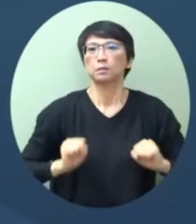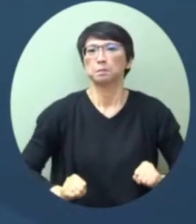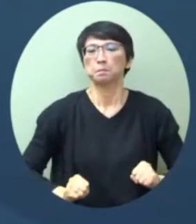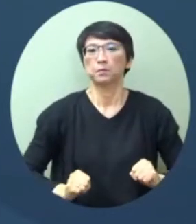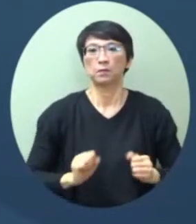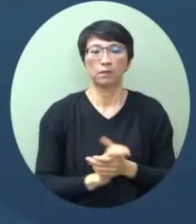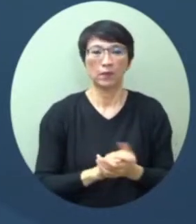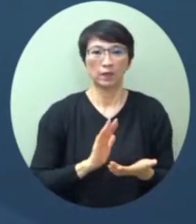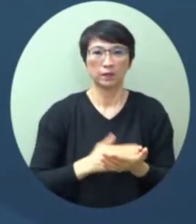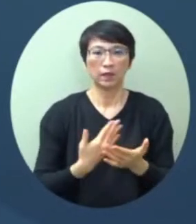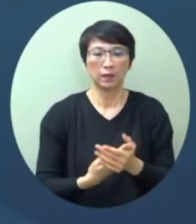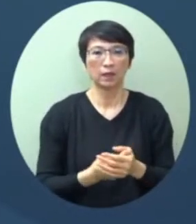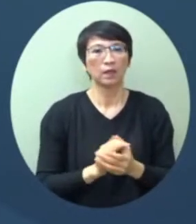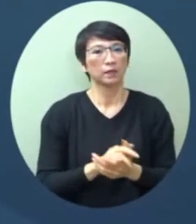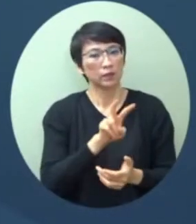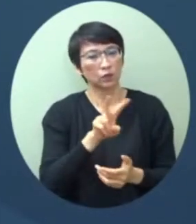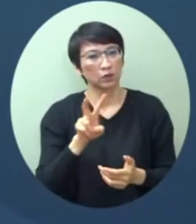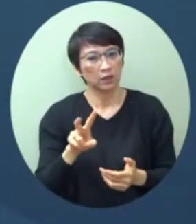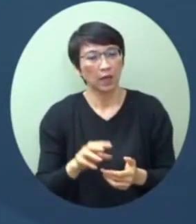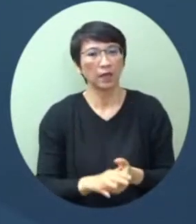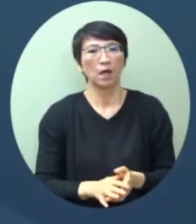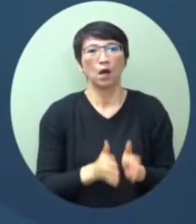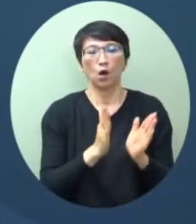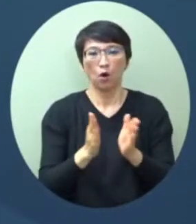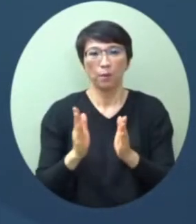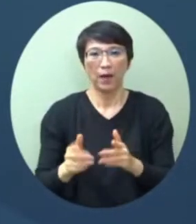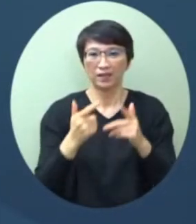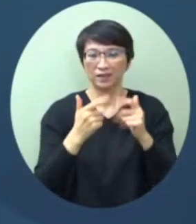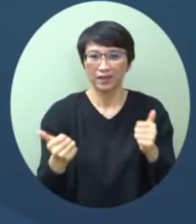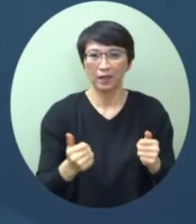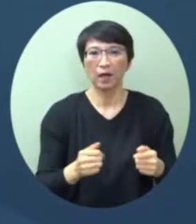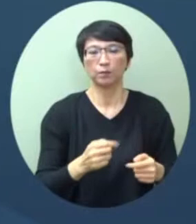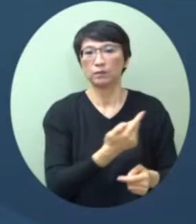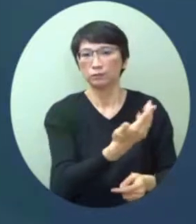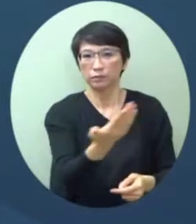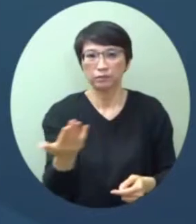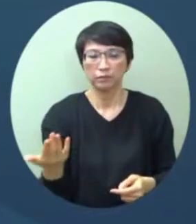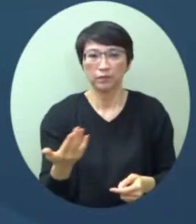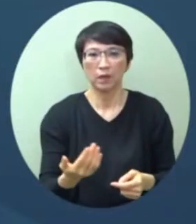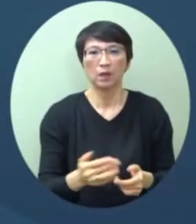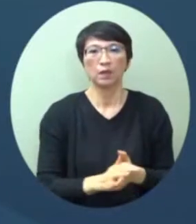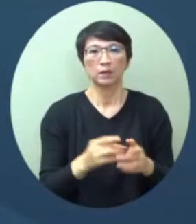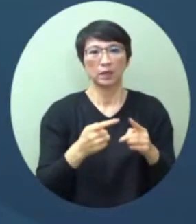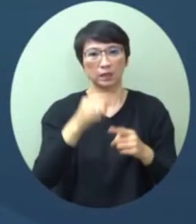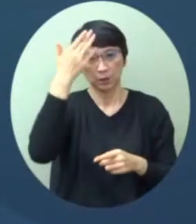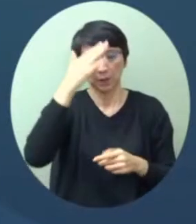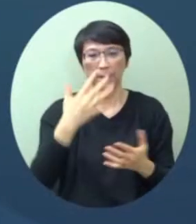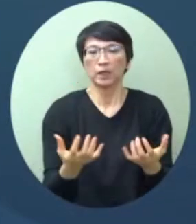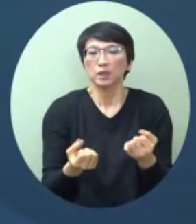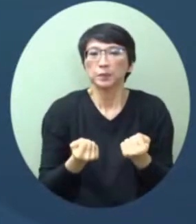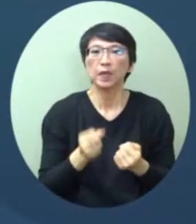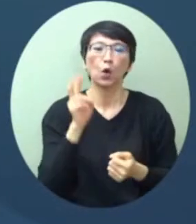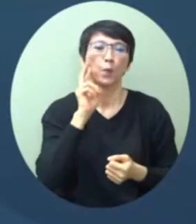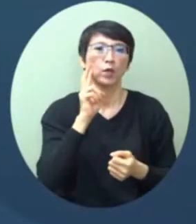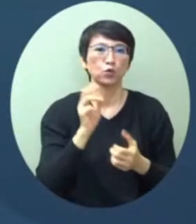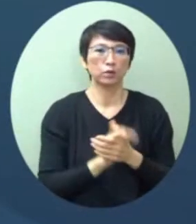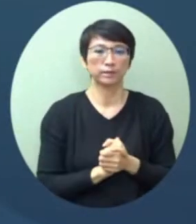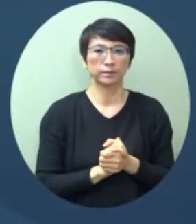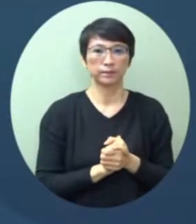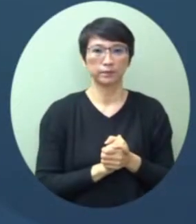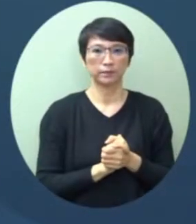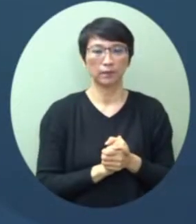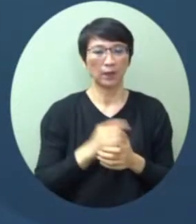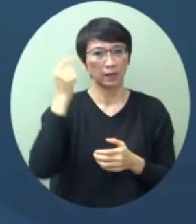All measures have to be bold, but we'll try to be people-oriented to enhance the